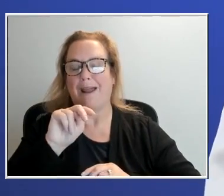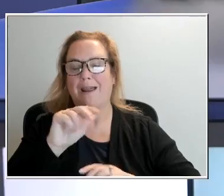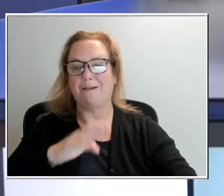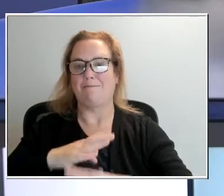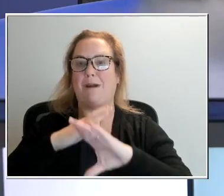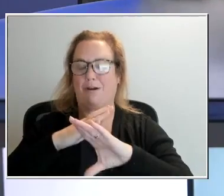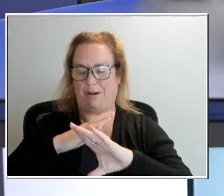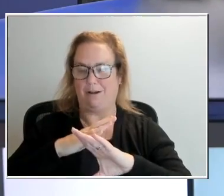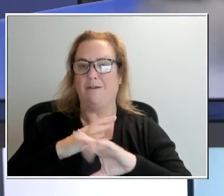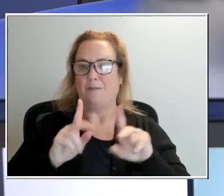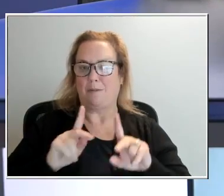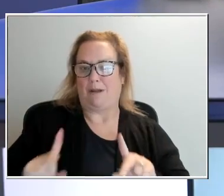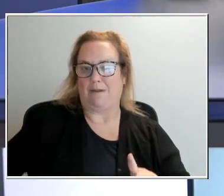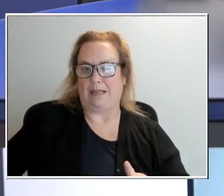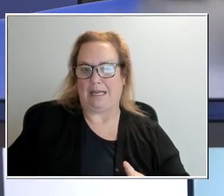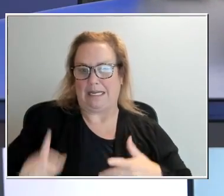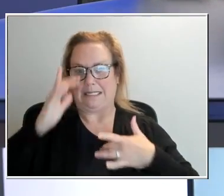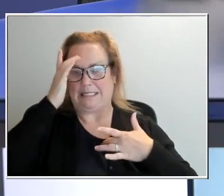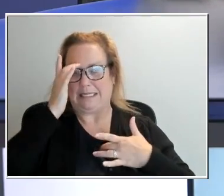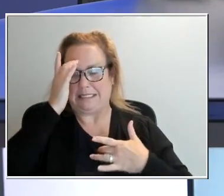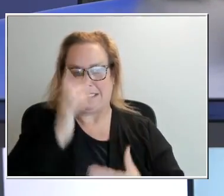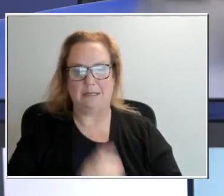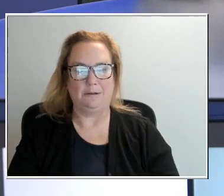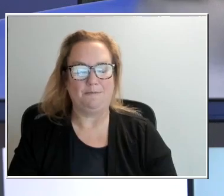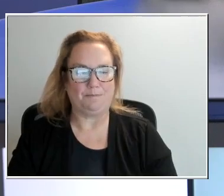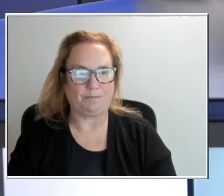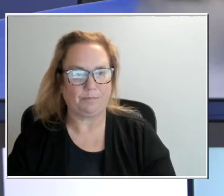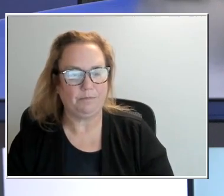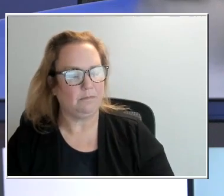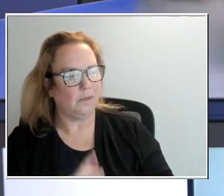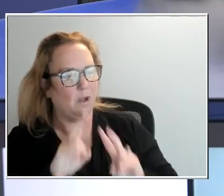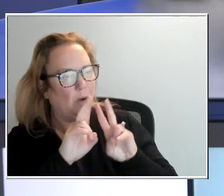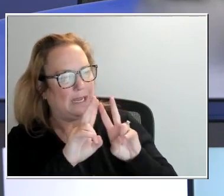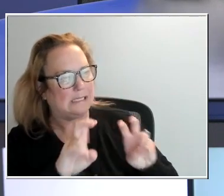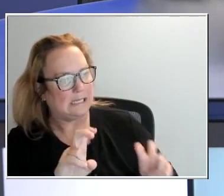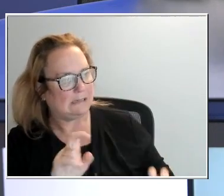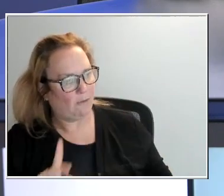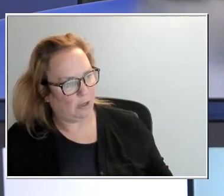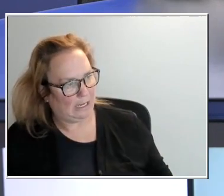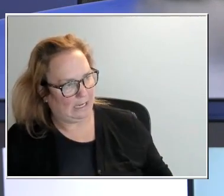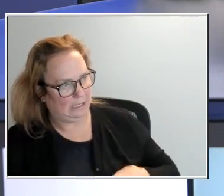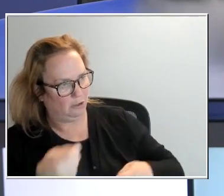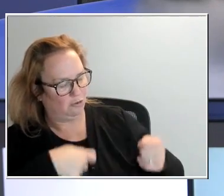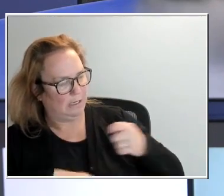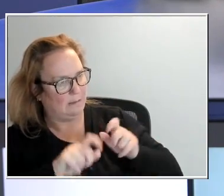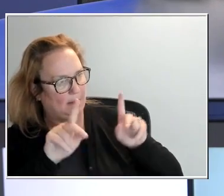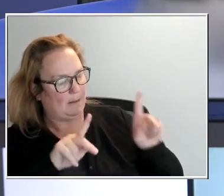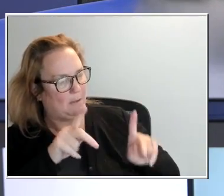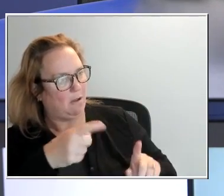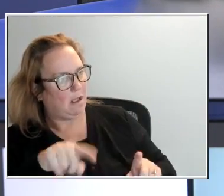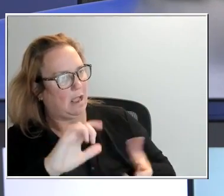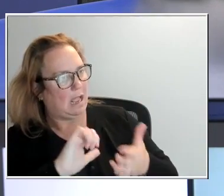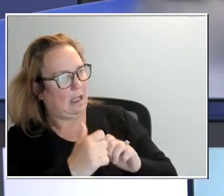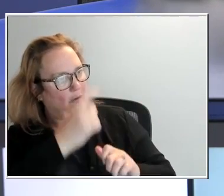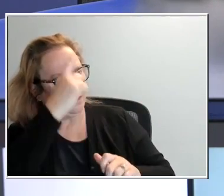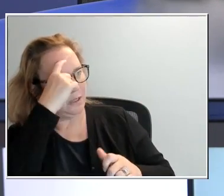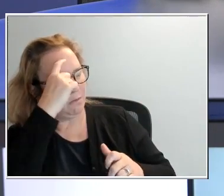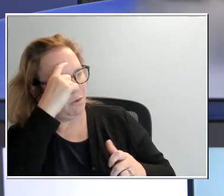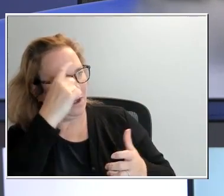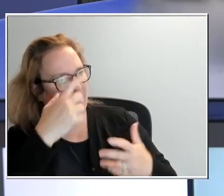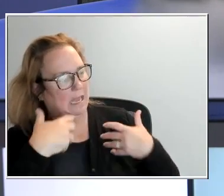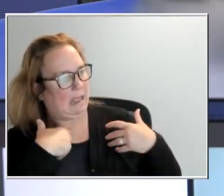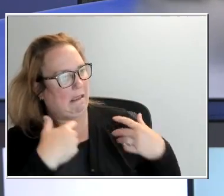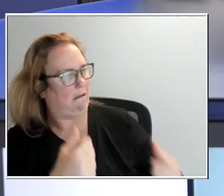That's interesting. So when we assess if someone's a candidate for kidney transplant, how does their brain health enter into